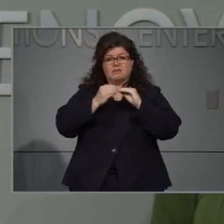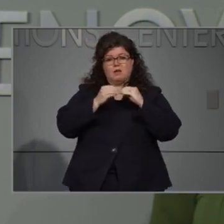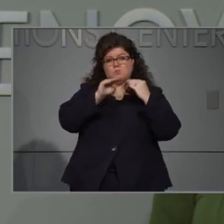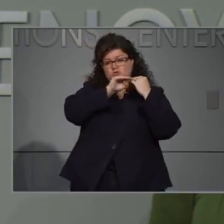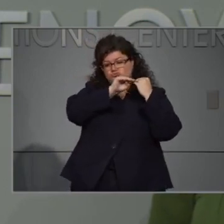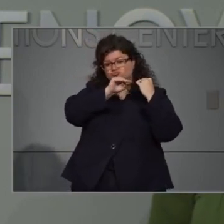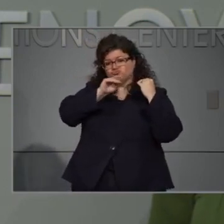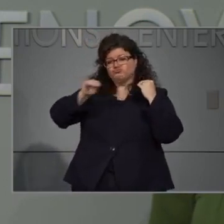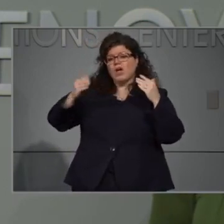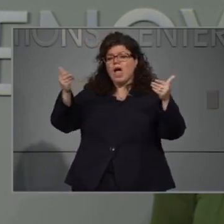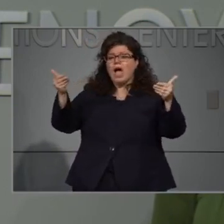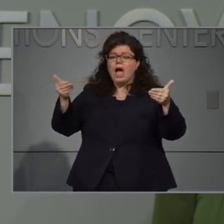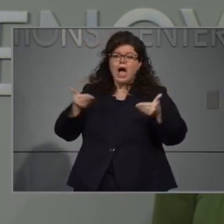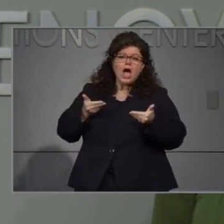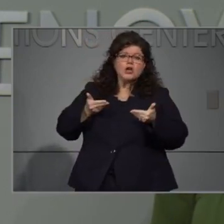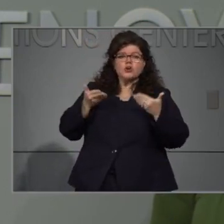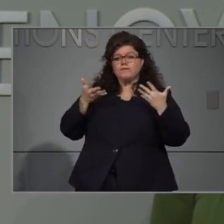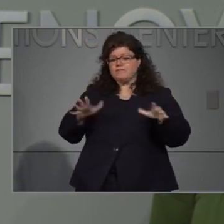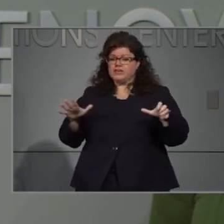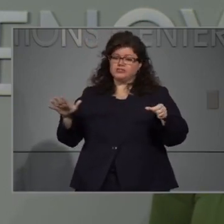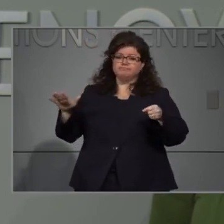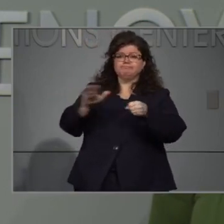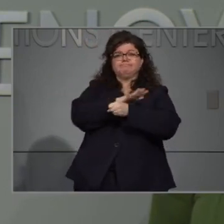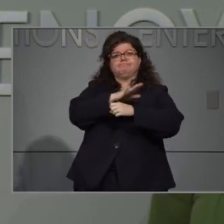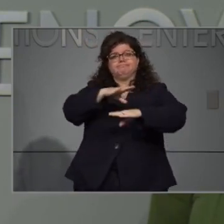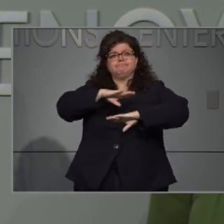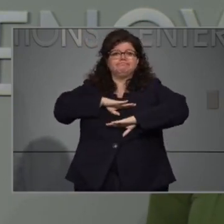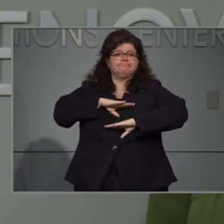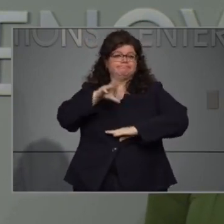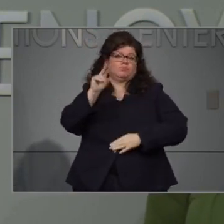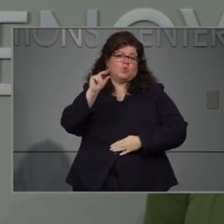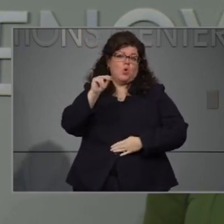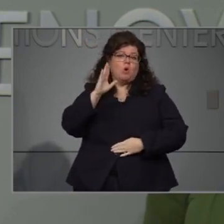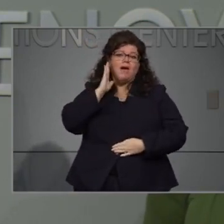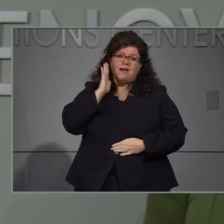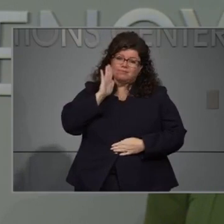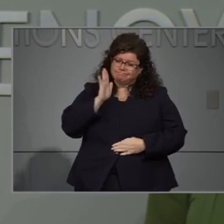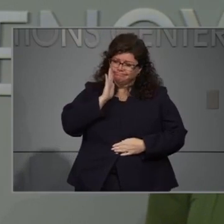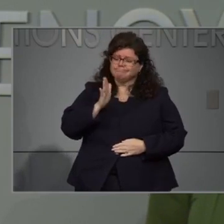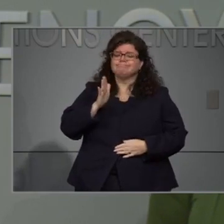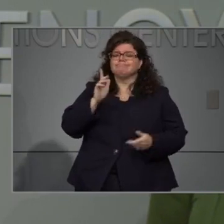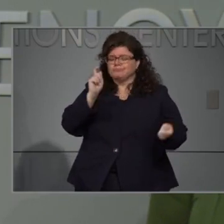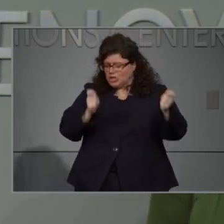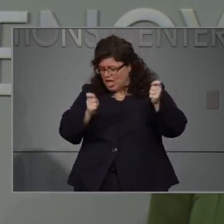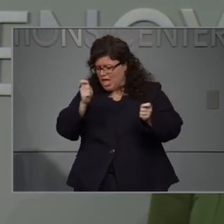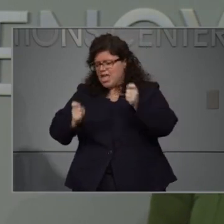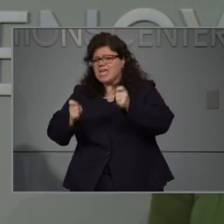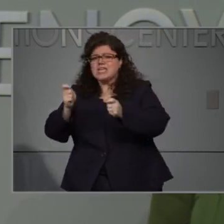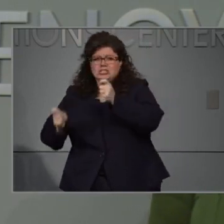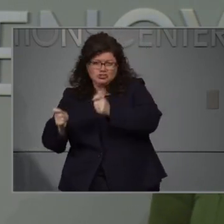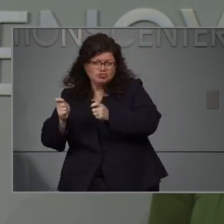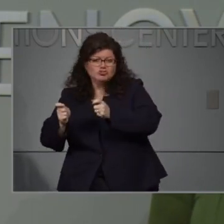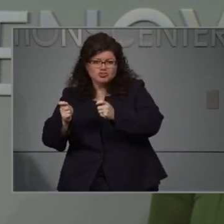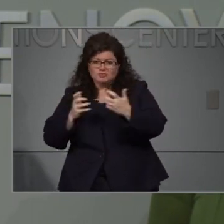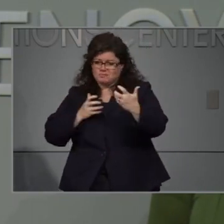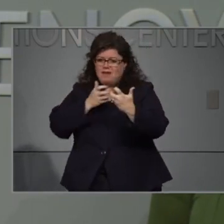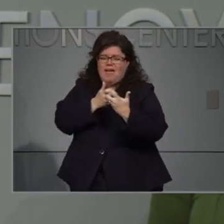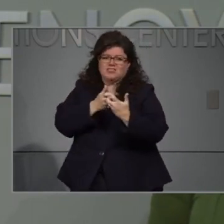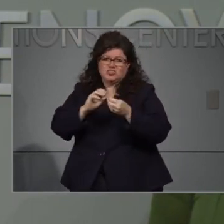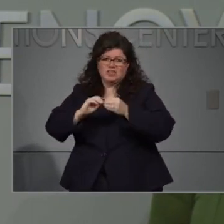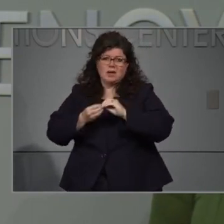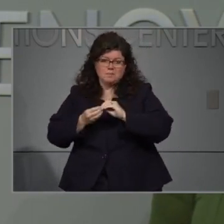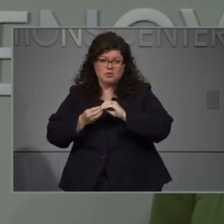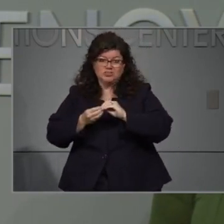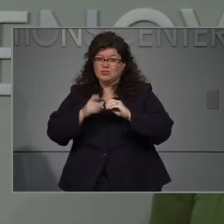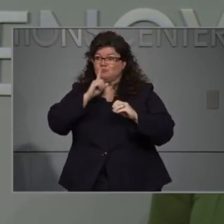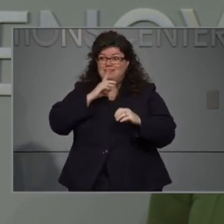more cases, we're going to need more contact tracers. I'm hoping that we are going to work hard as a state so that we are slowing that spread